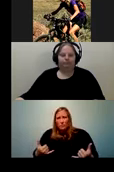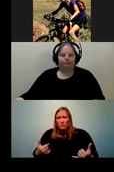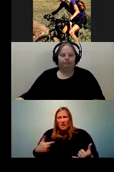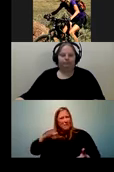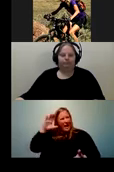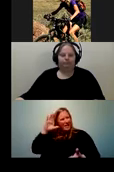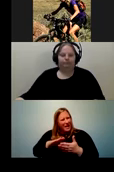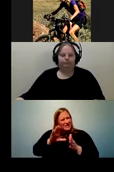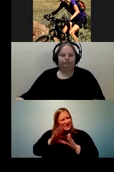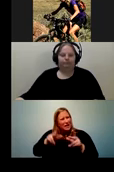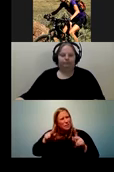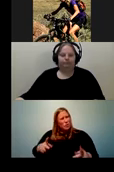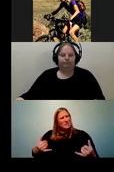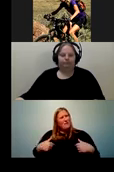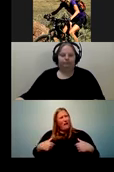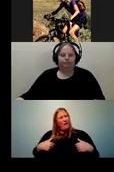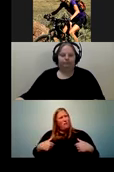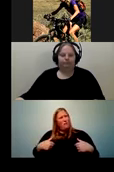than a person?